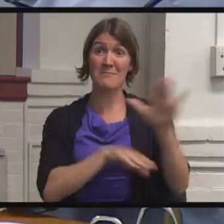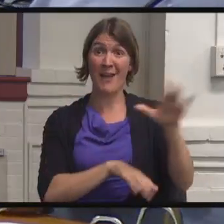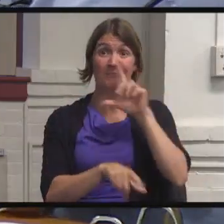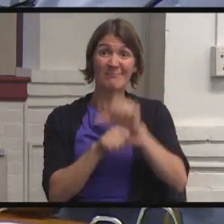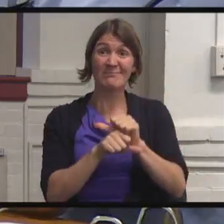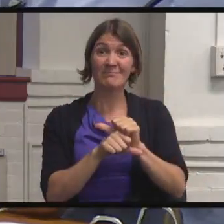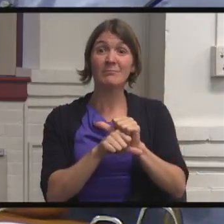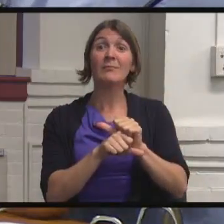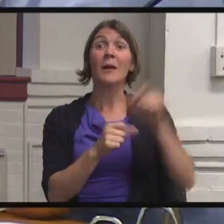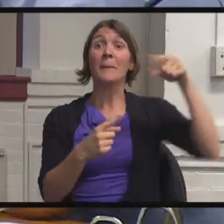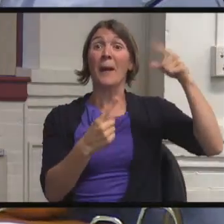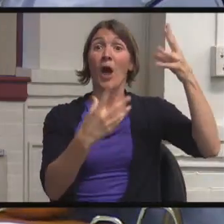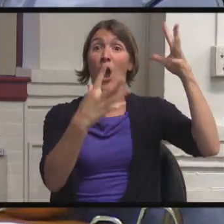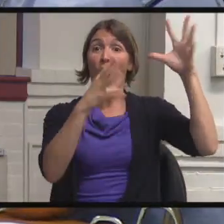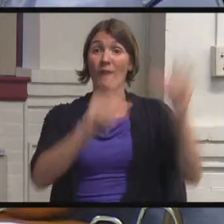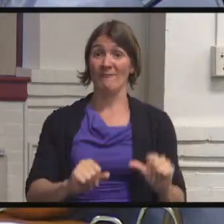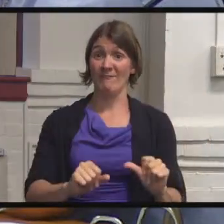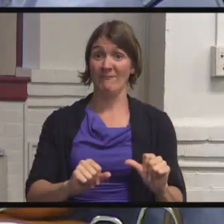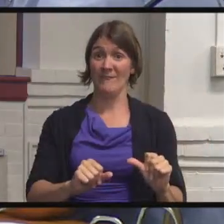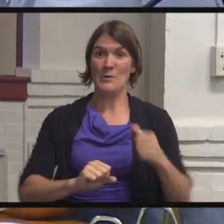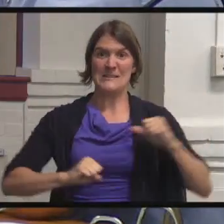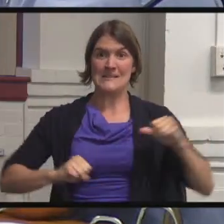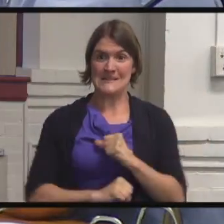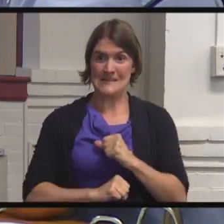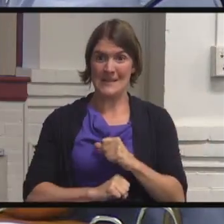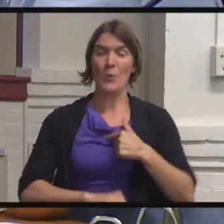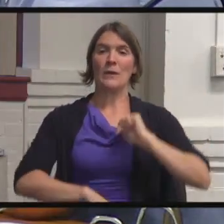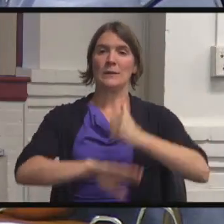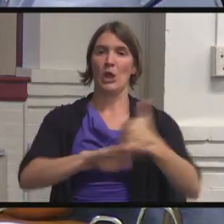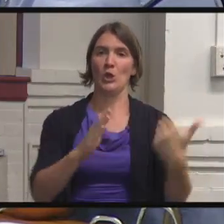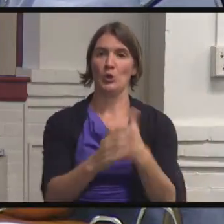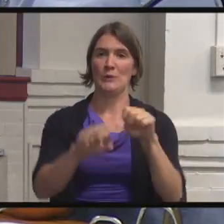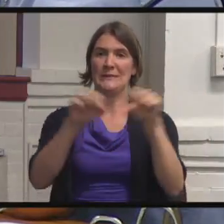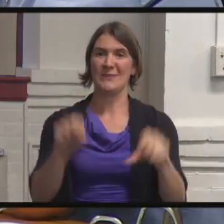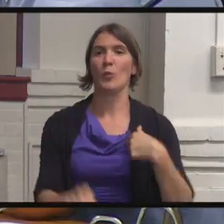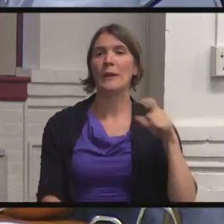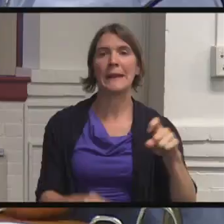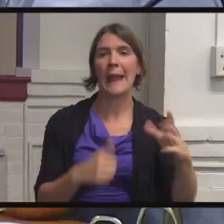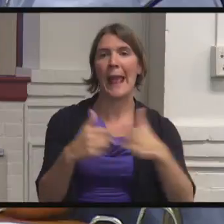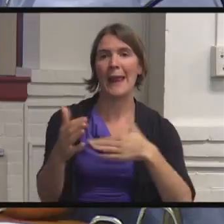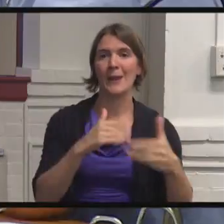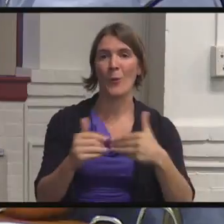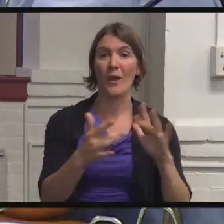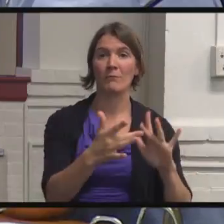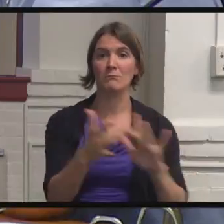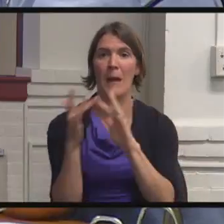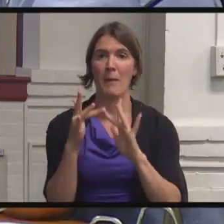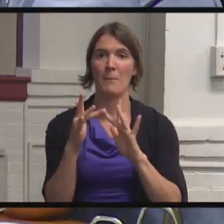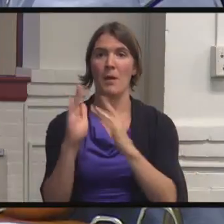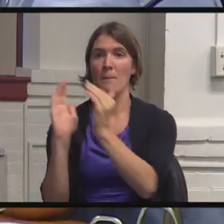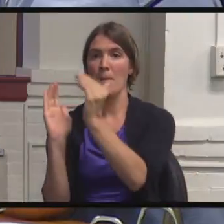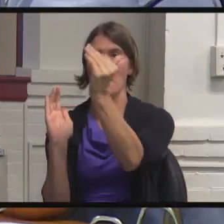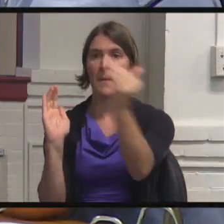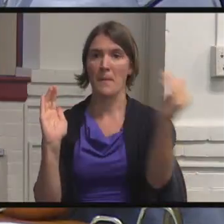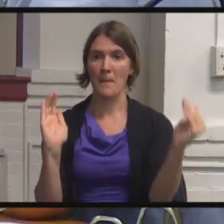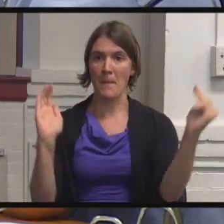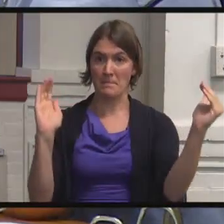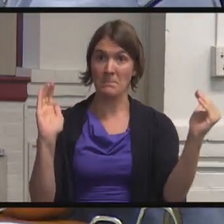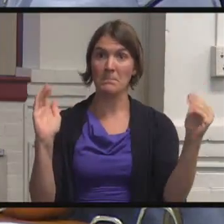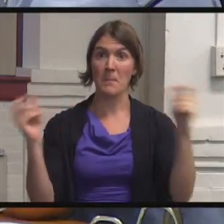caused the town to have to go and set up a system that is indeed a network where different parts of town are served by different antennas,